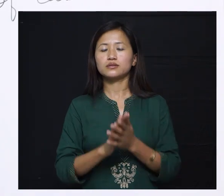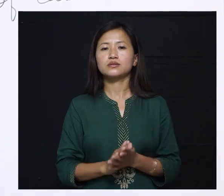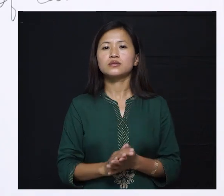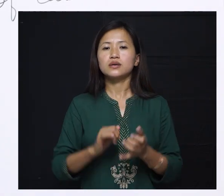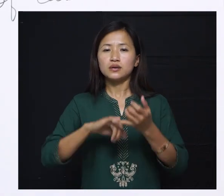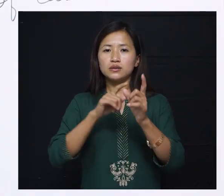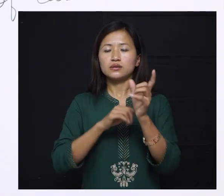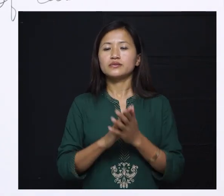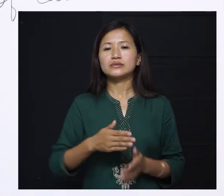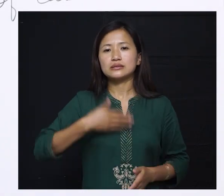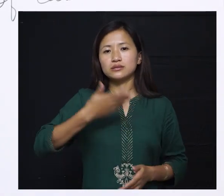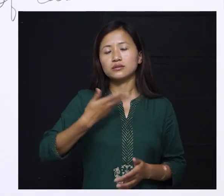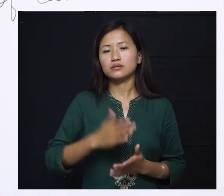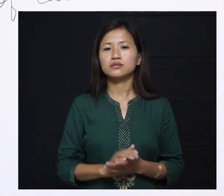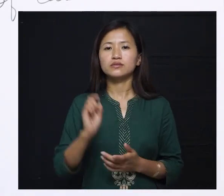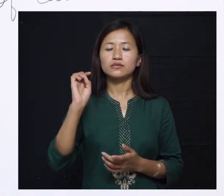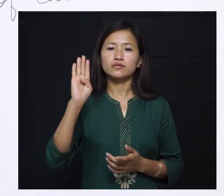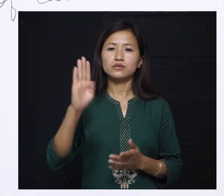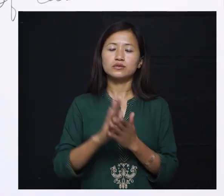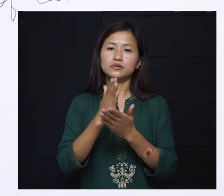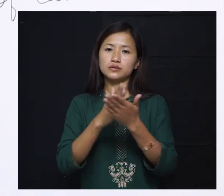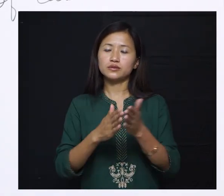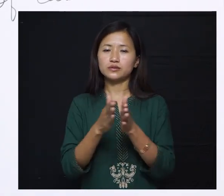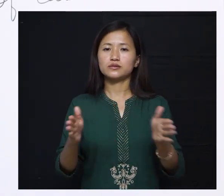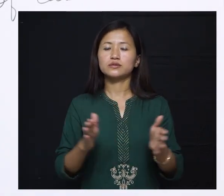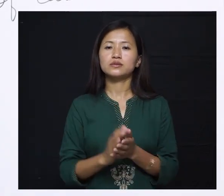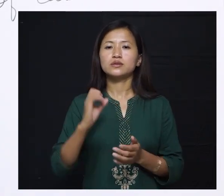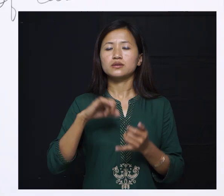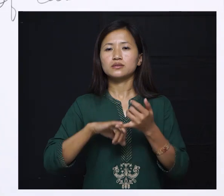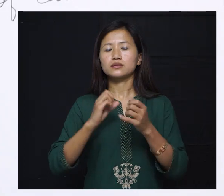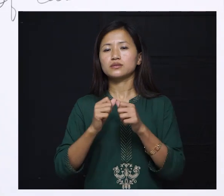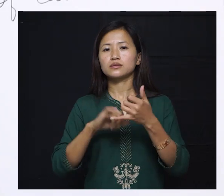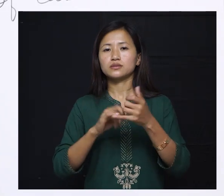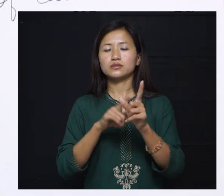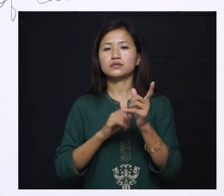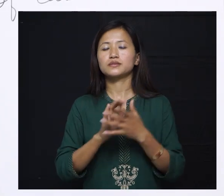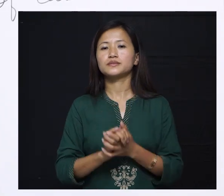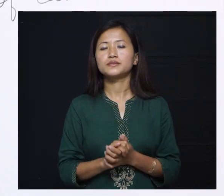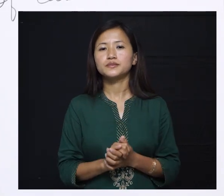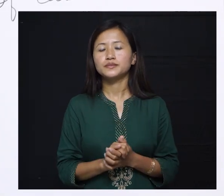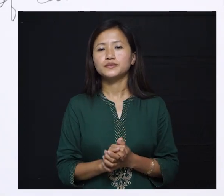I've explained to you that there are 4 divisions in the caste system. However, this caste system also